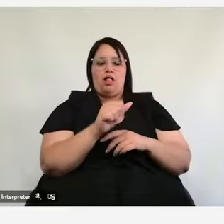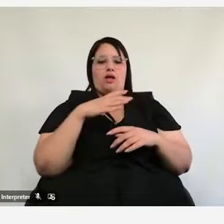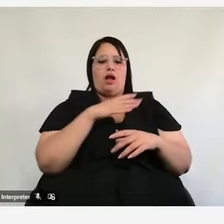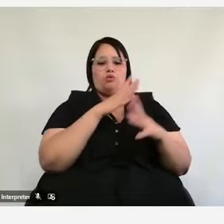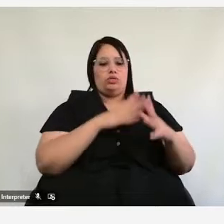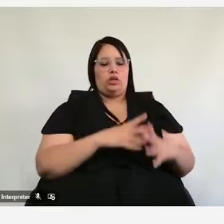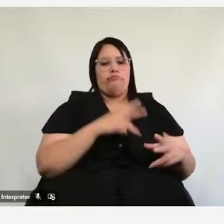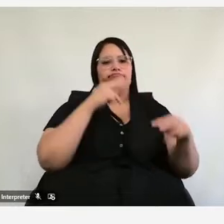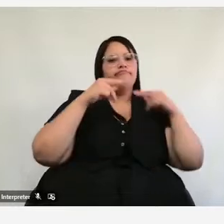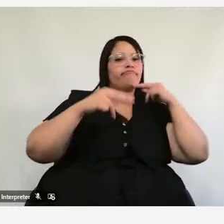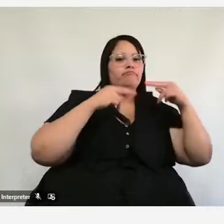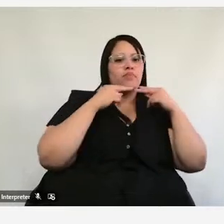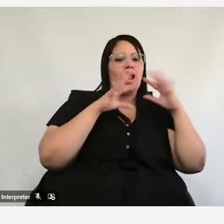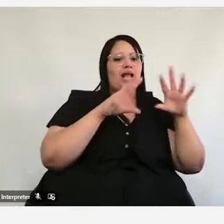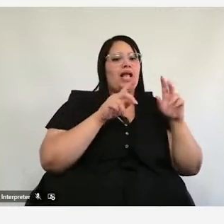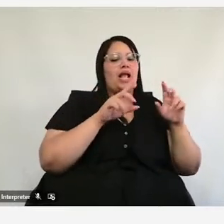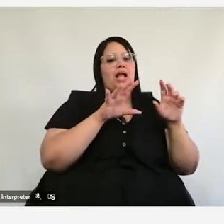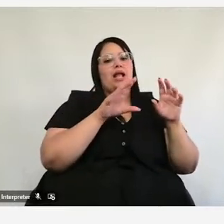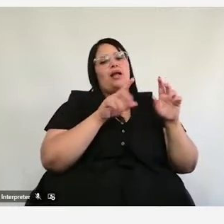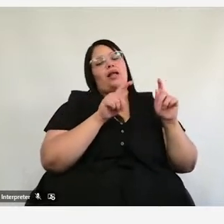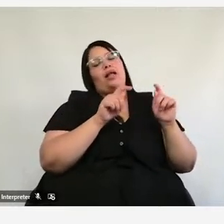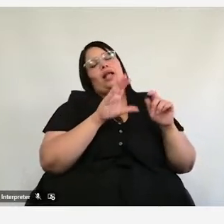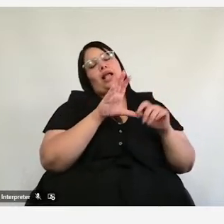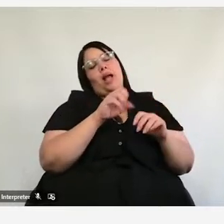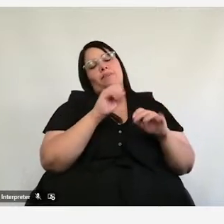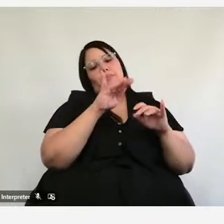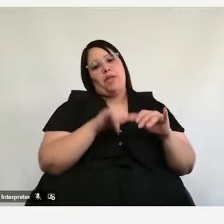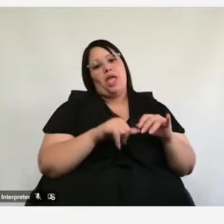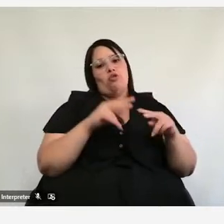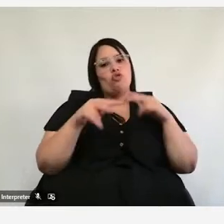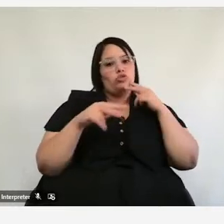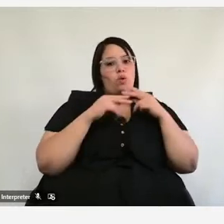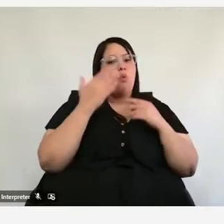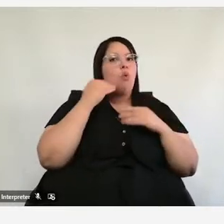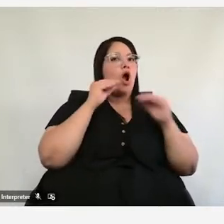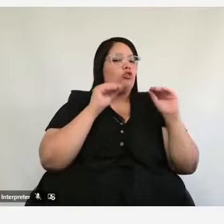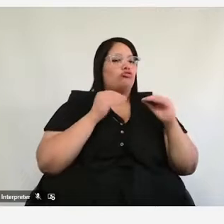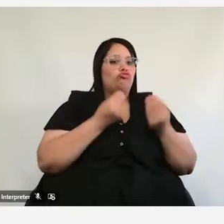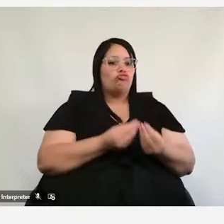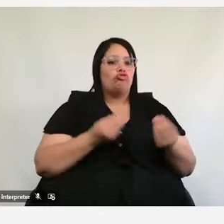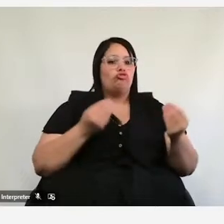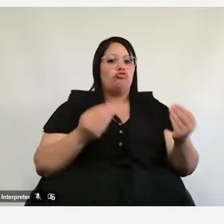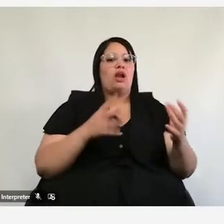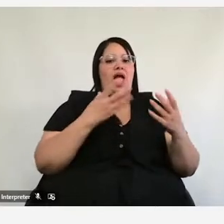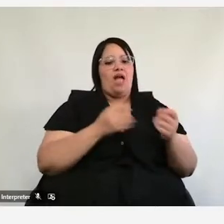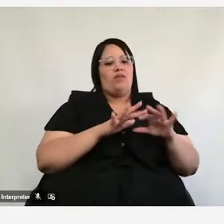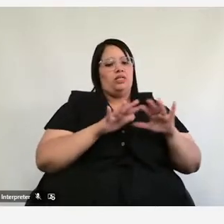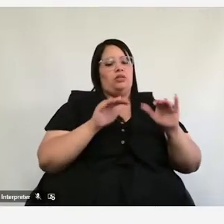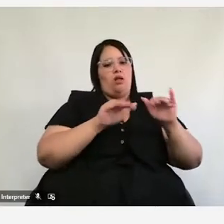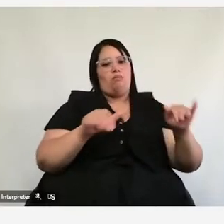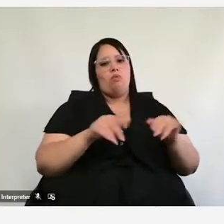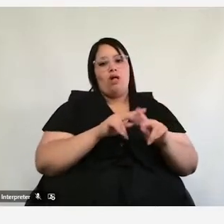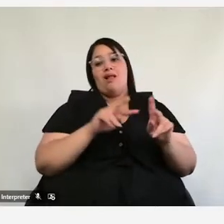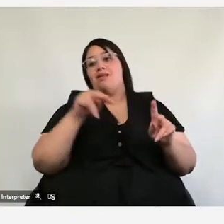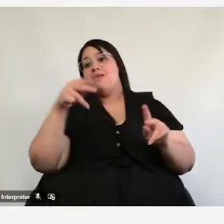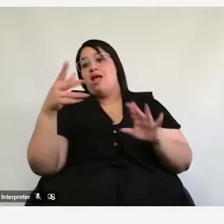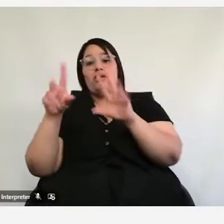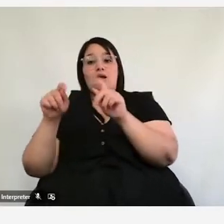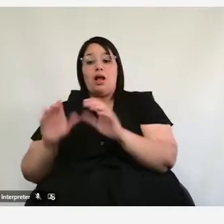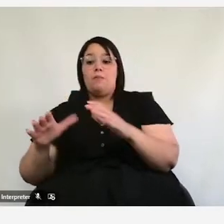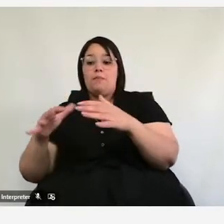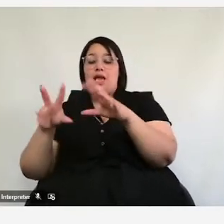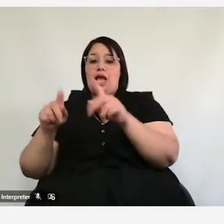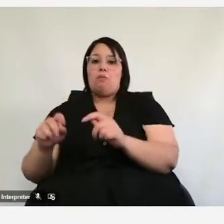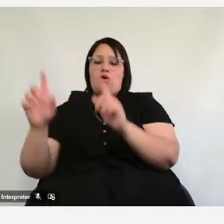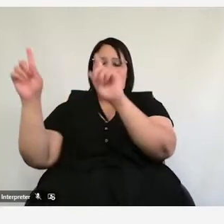Bay restaurants, where white children attend schools with Olympic-sized swimming pools. In another Cape, the Cape of